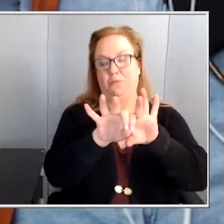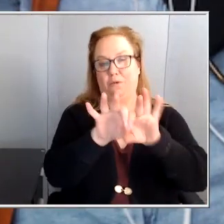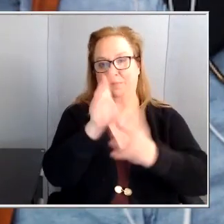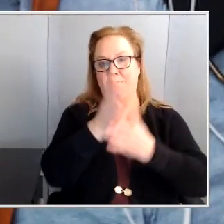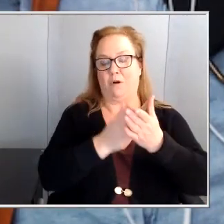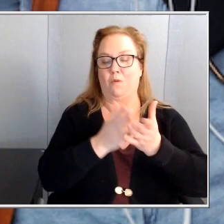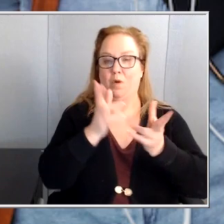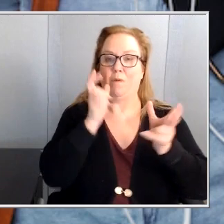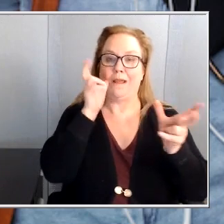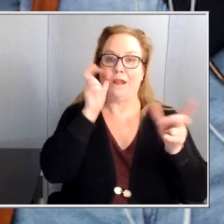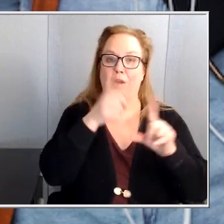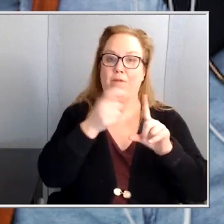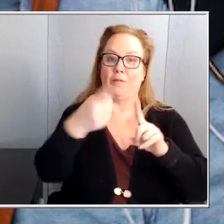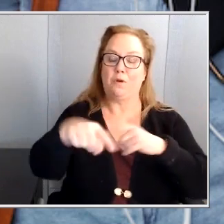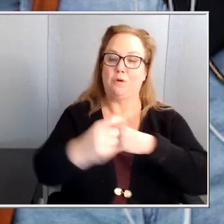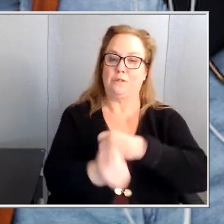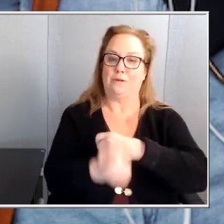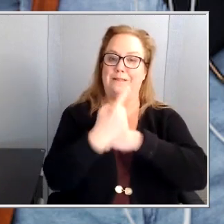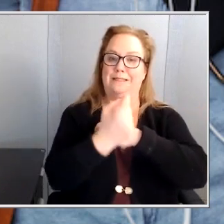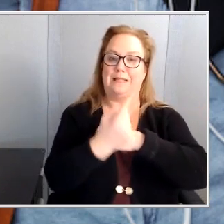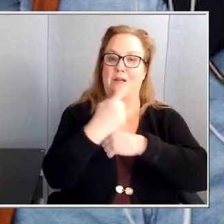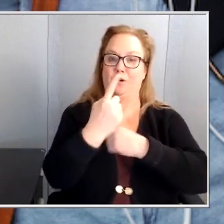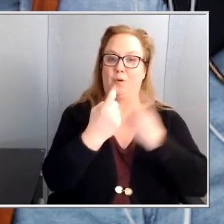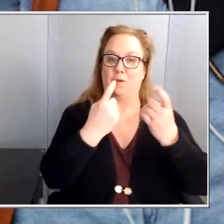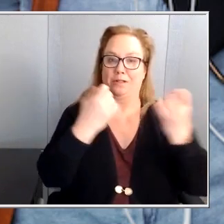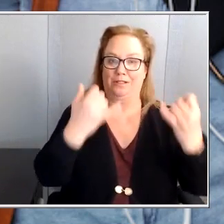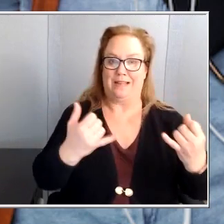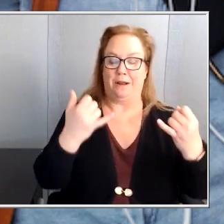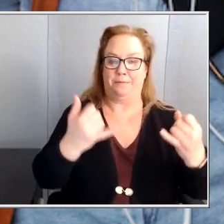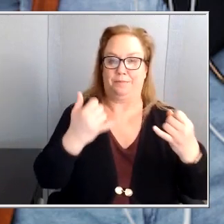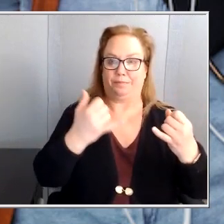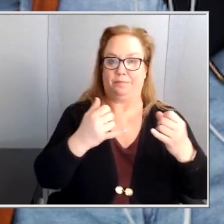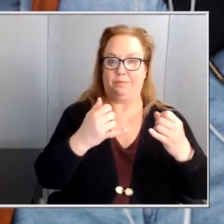you. Get yours sent in to us now on YouTube,